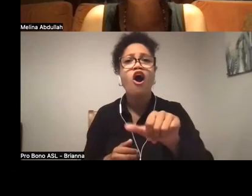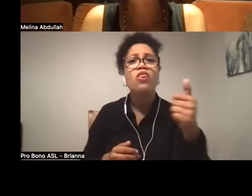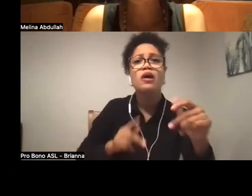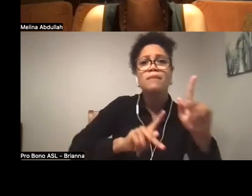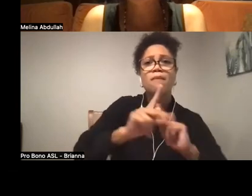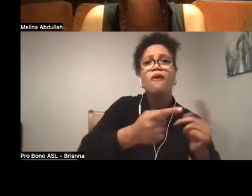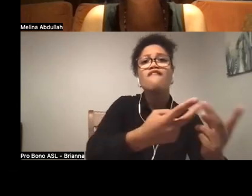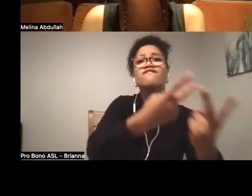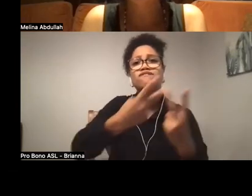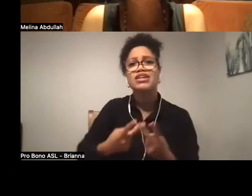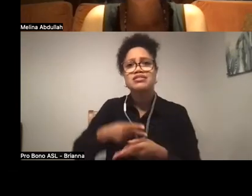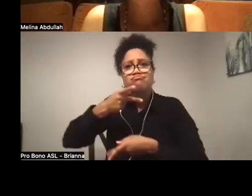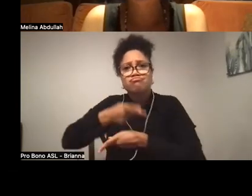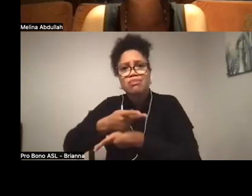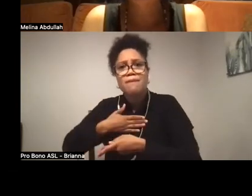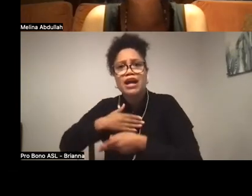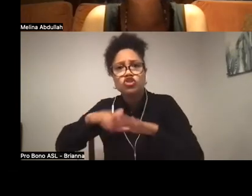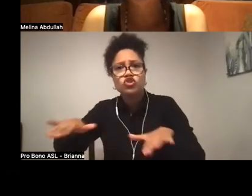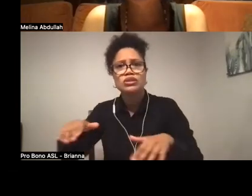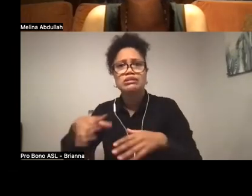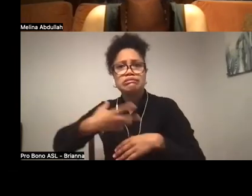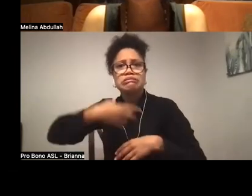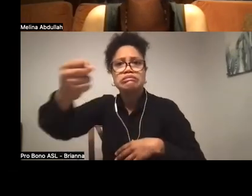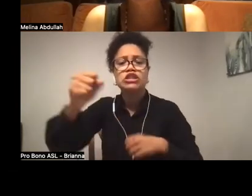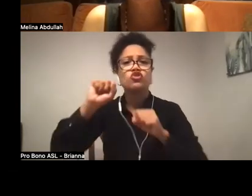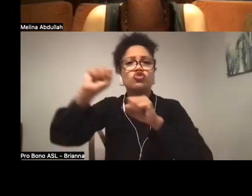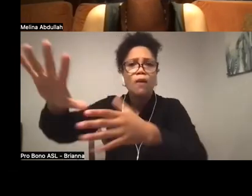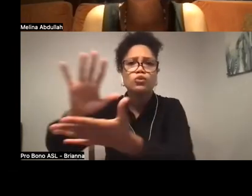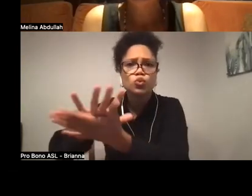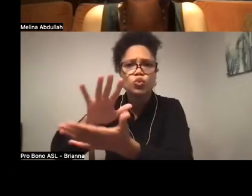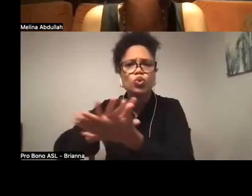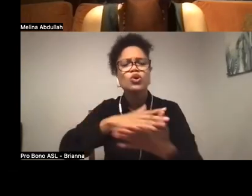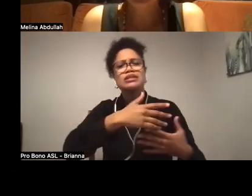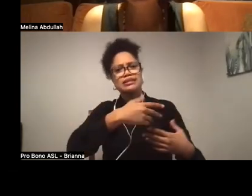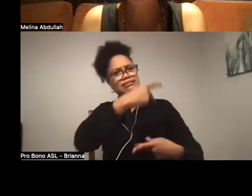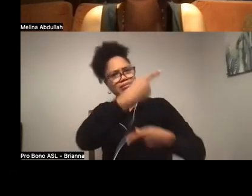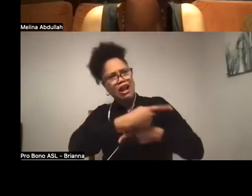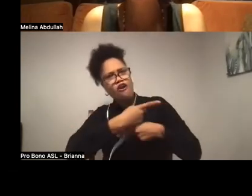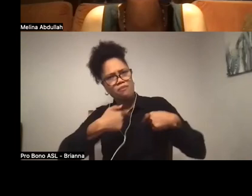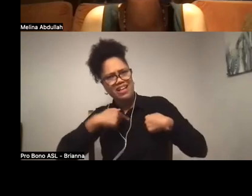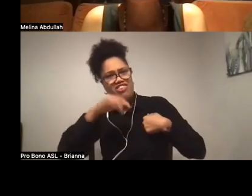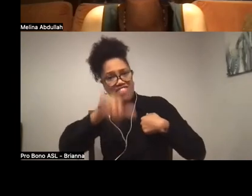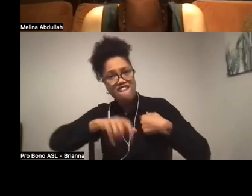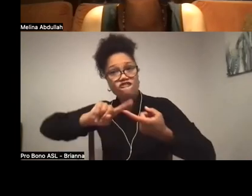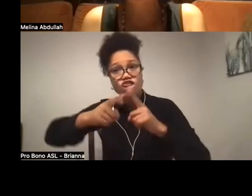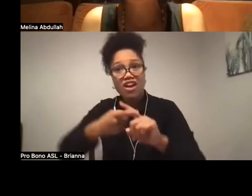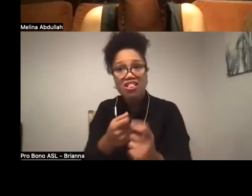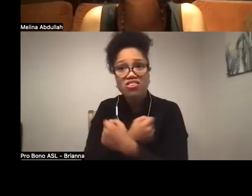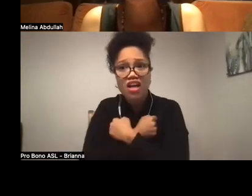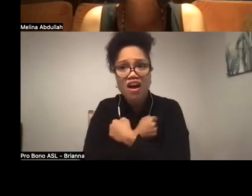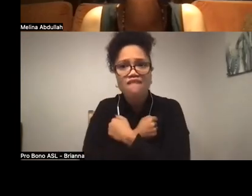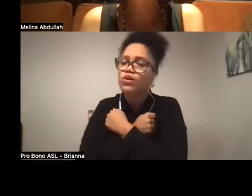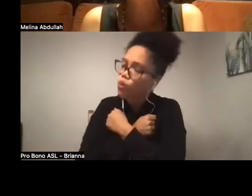to make sure that my children were dropped off and picked up at school. And so that friend love is something that we don't